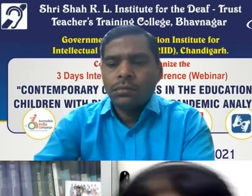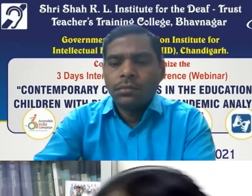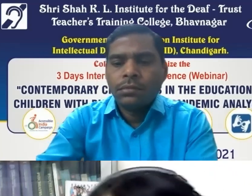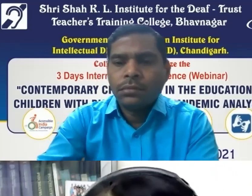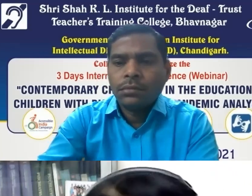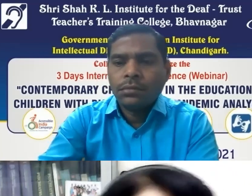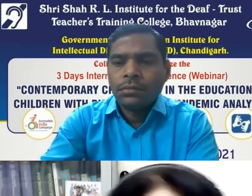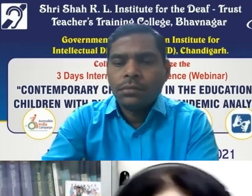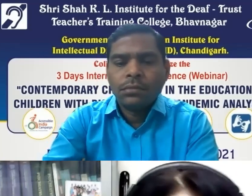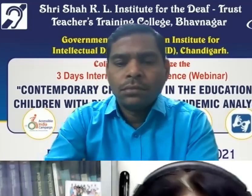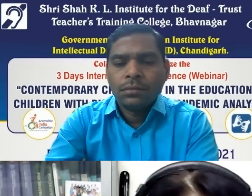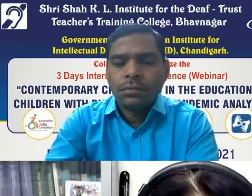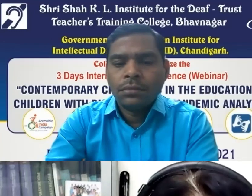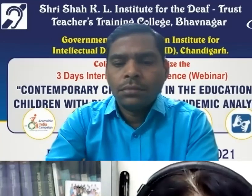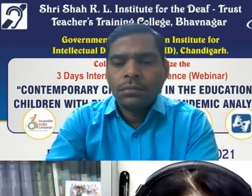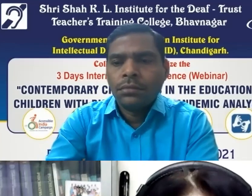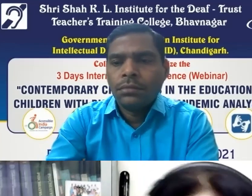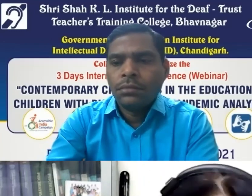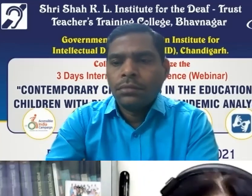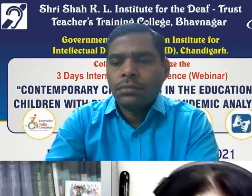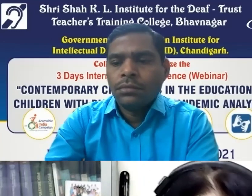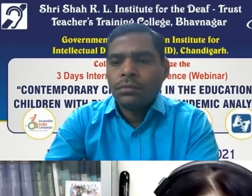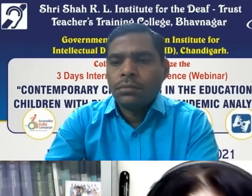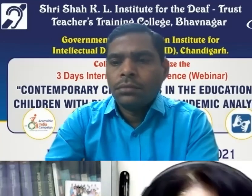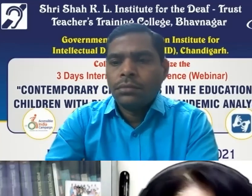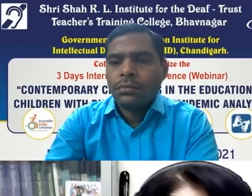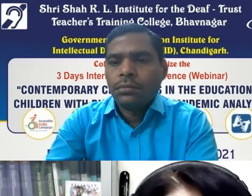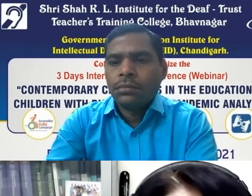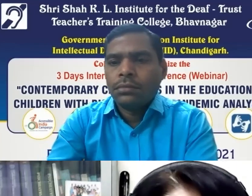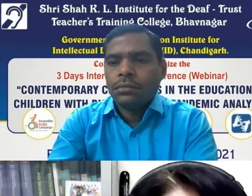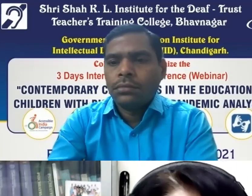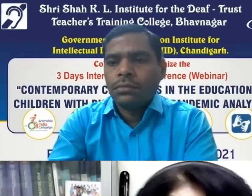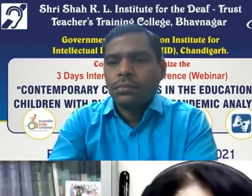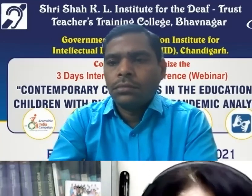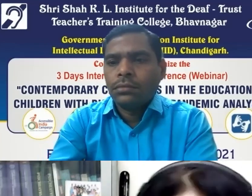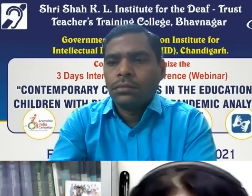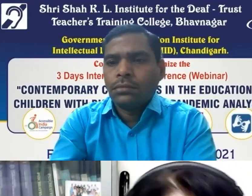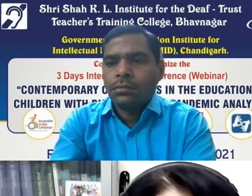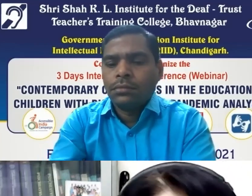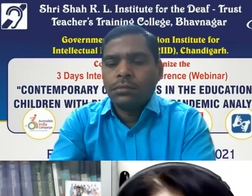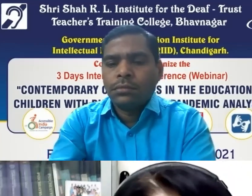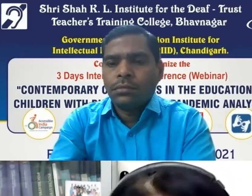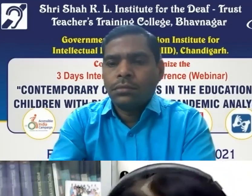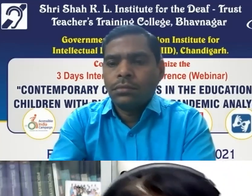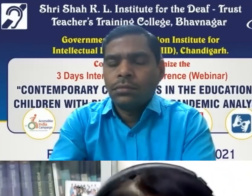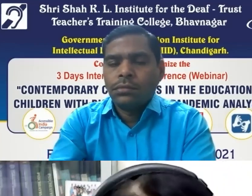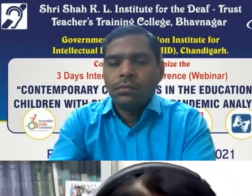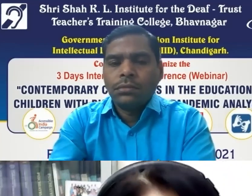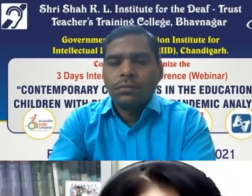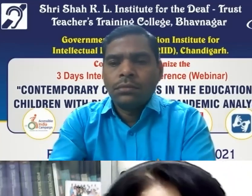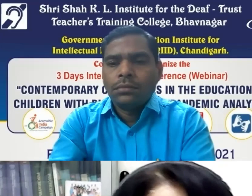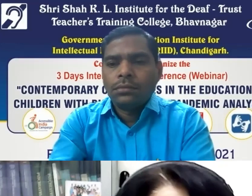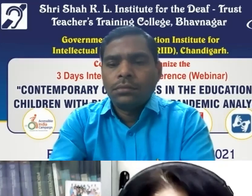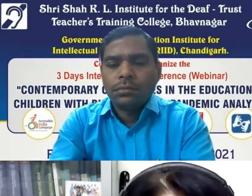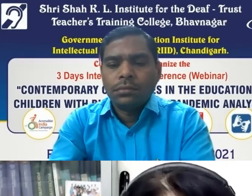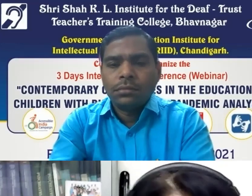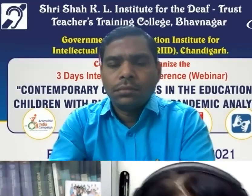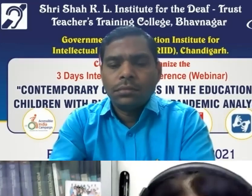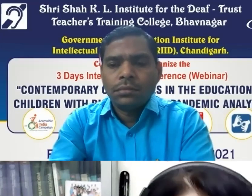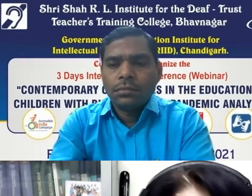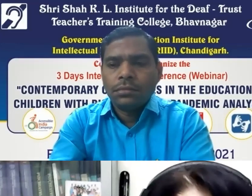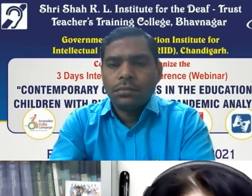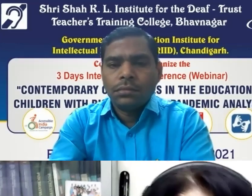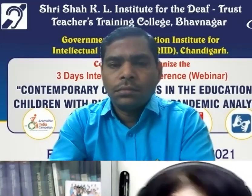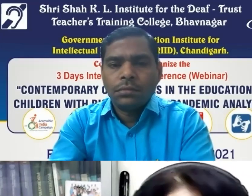disorder, we see all these kind of disorders. All these are there. And there are students who are